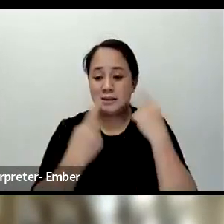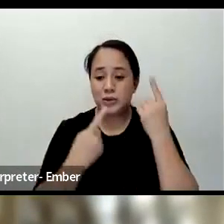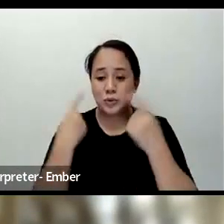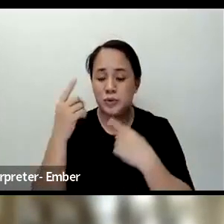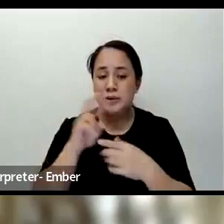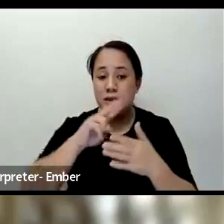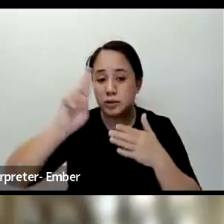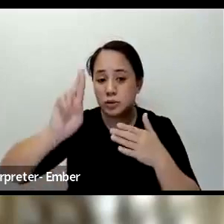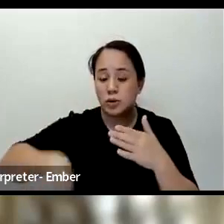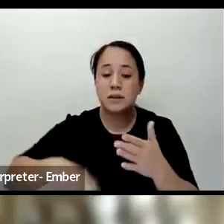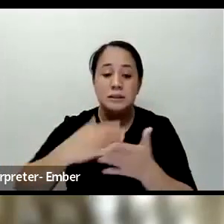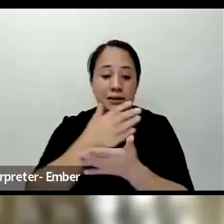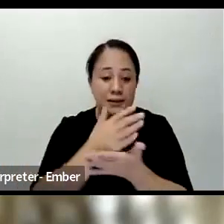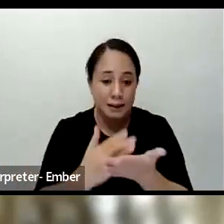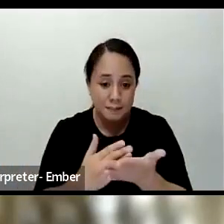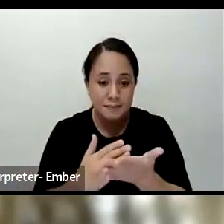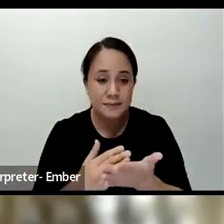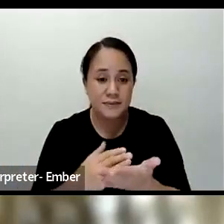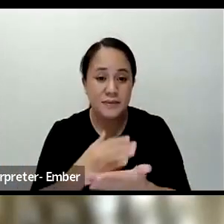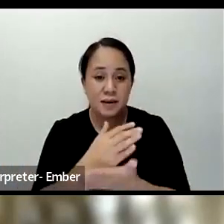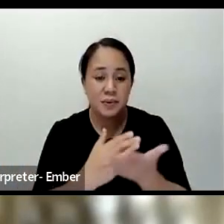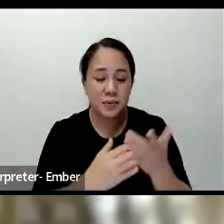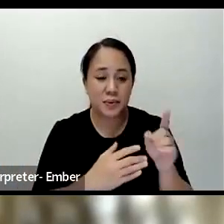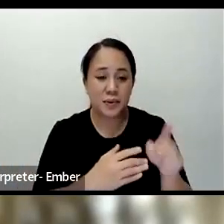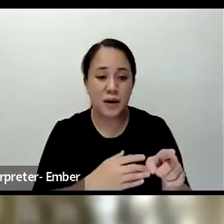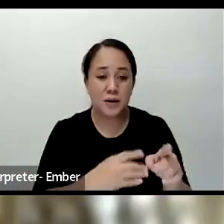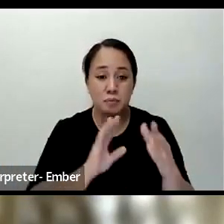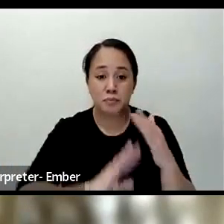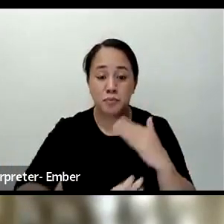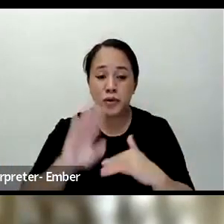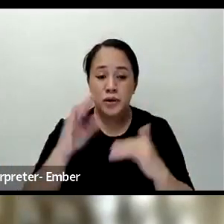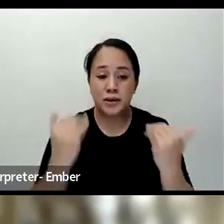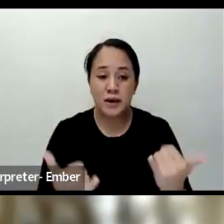that some of those born this year are